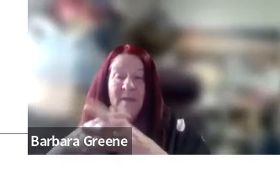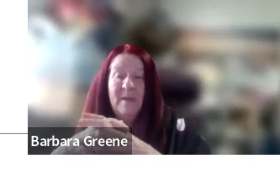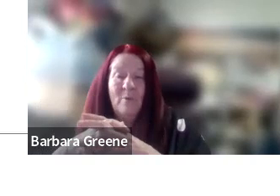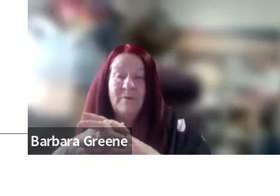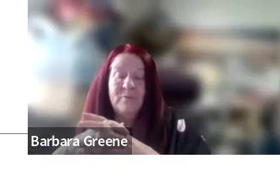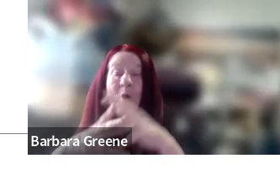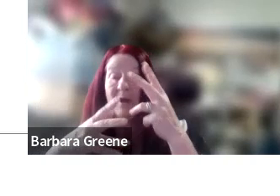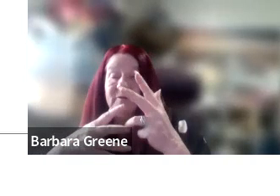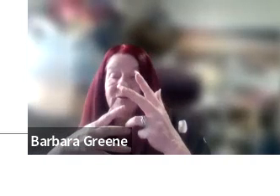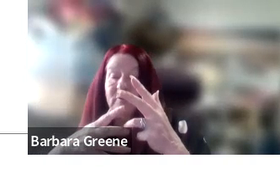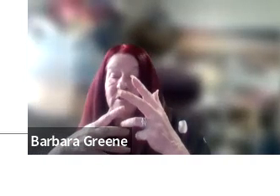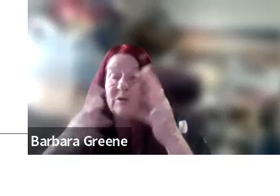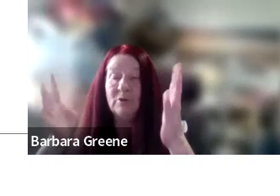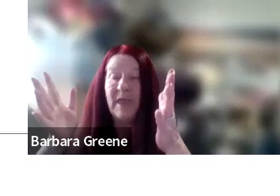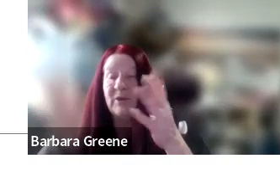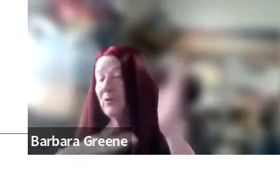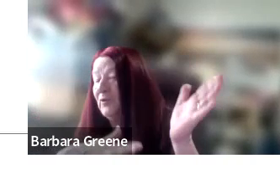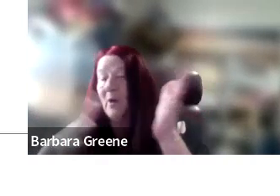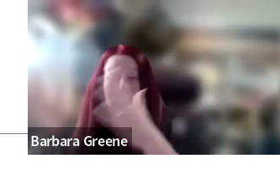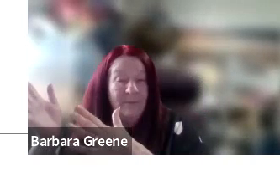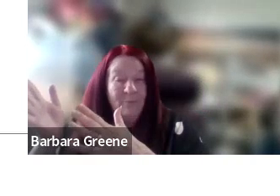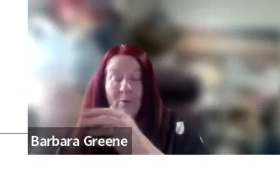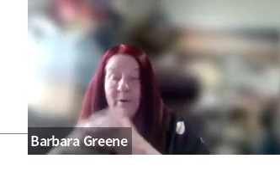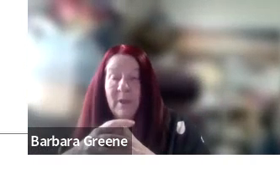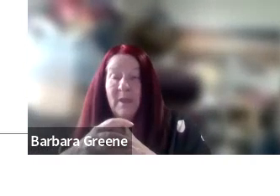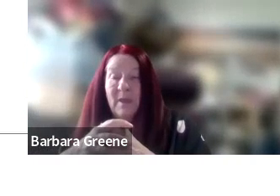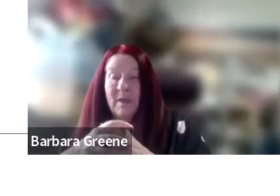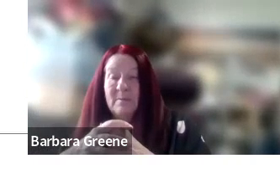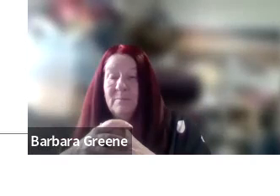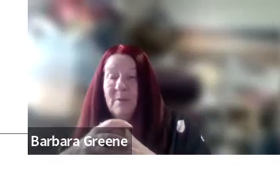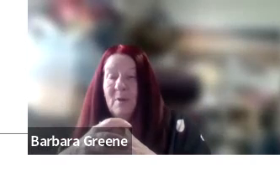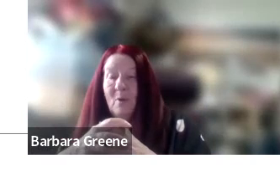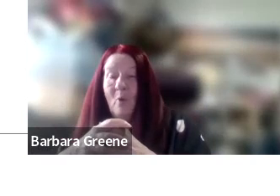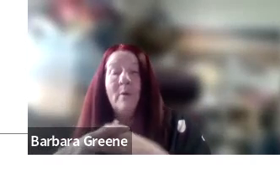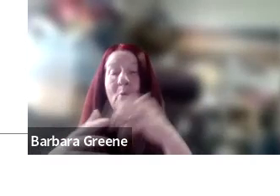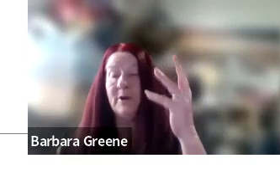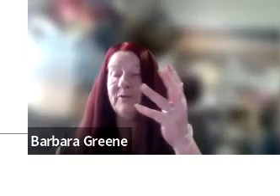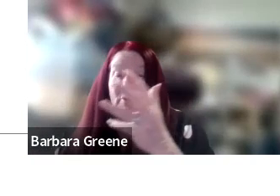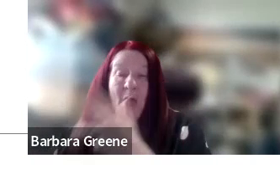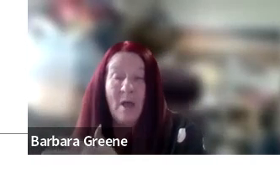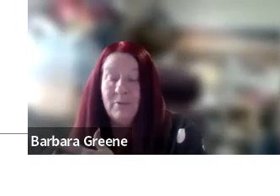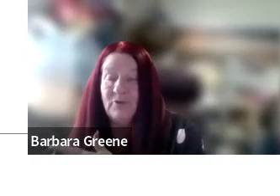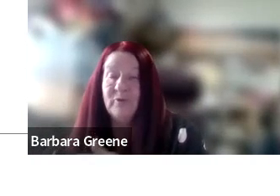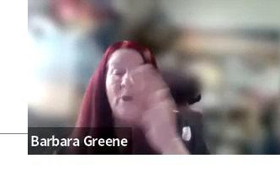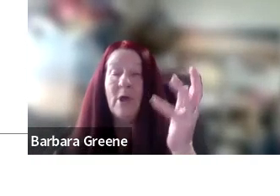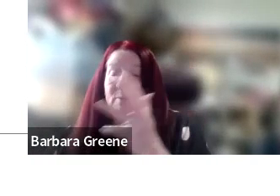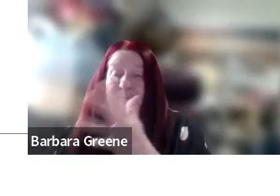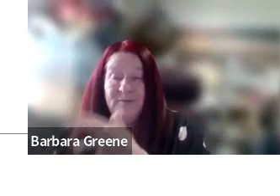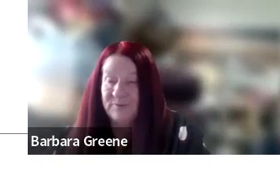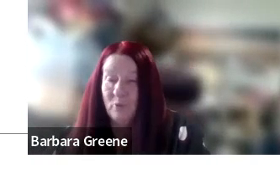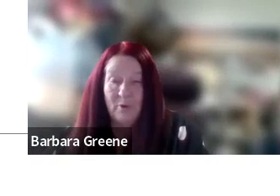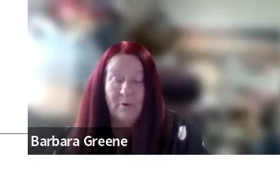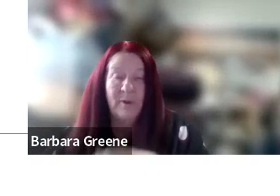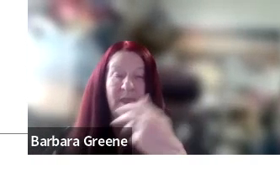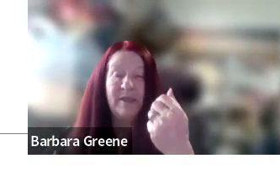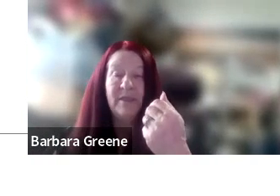KPFC was, one, to really look at, and you saw it before, what we wanted to accomplish and what all the